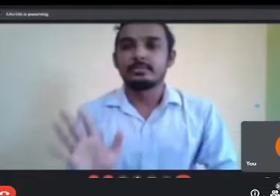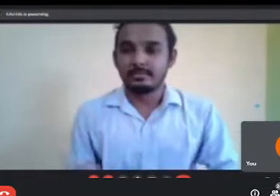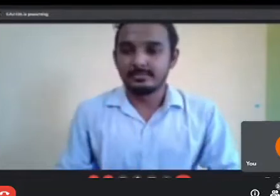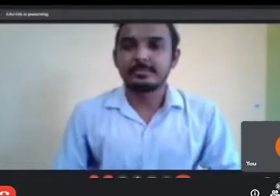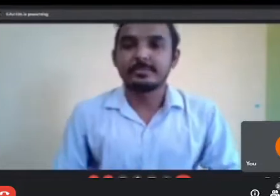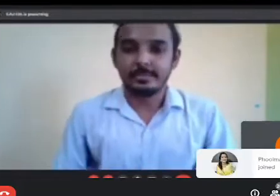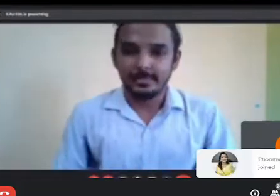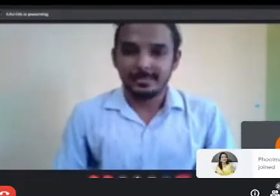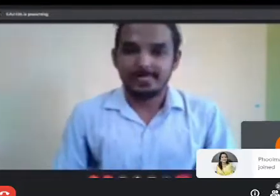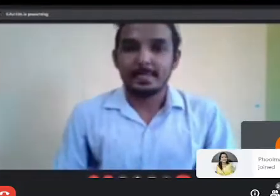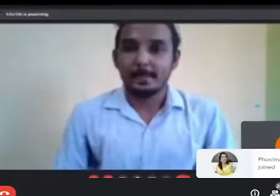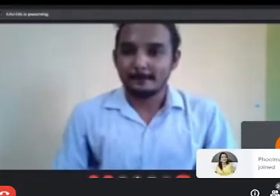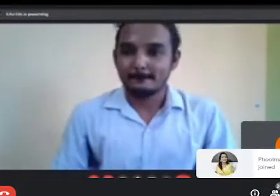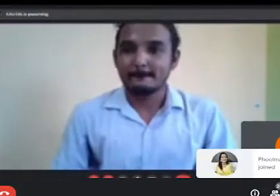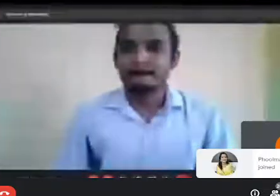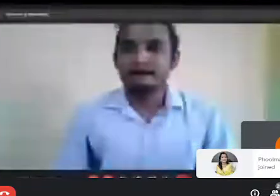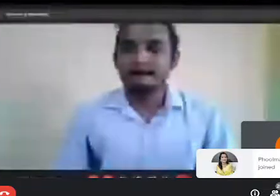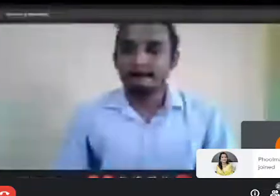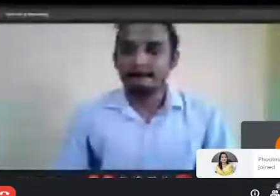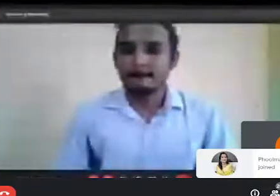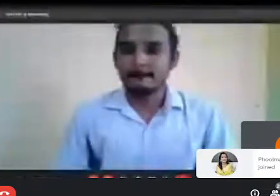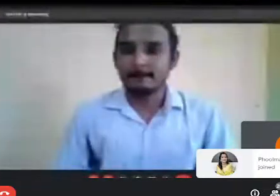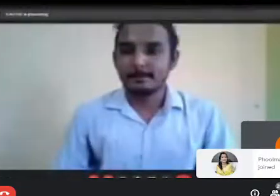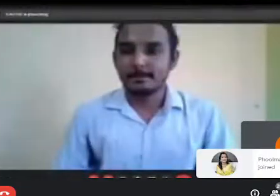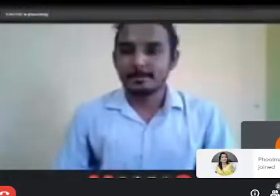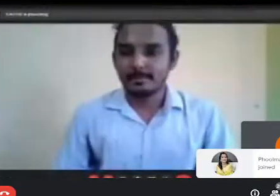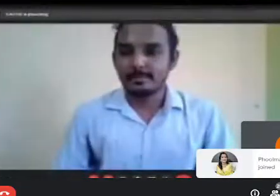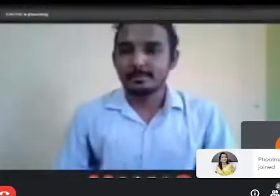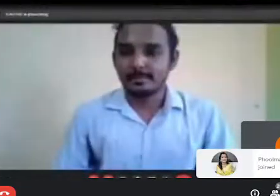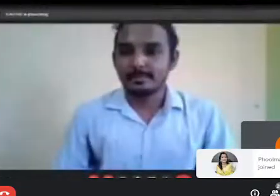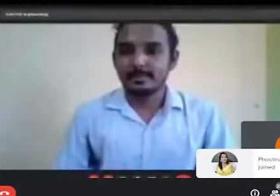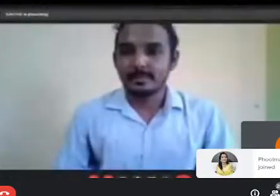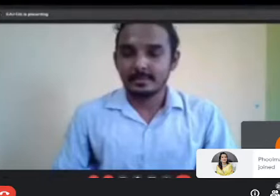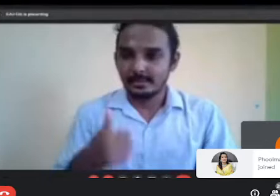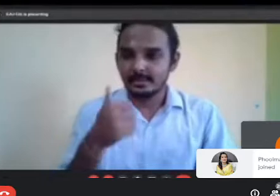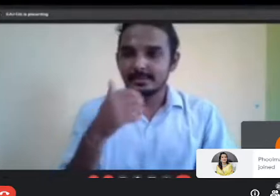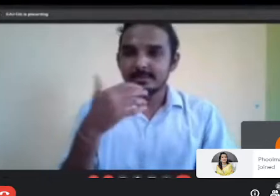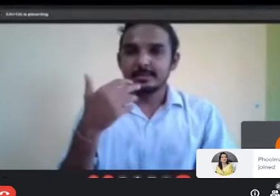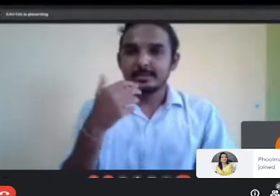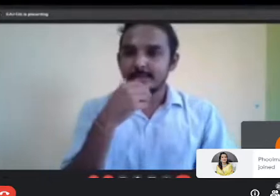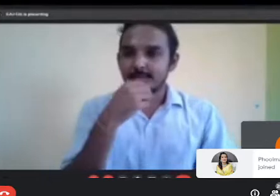traditional, only 2 methods of literacy, that is reading and writing, not that. Next slide, please.